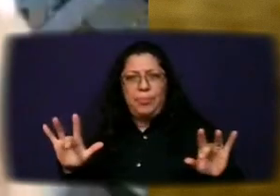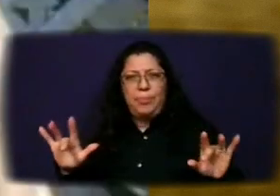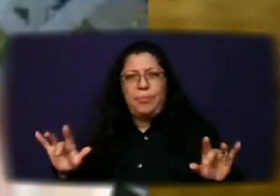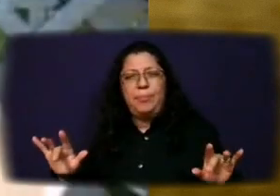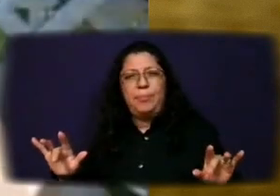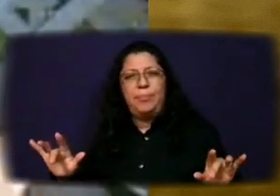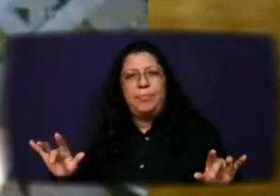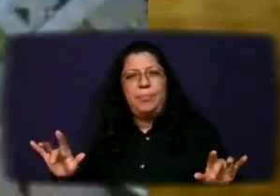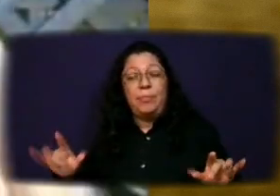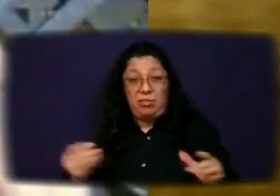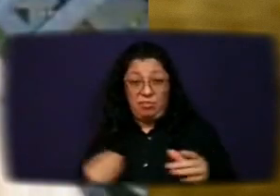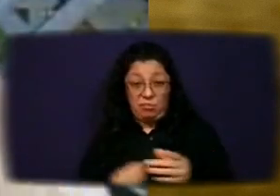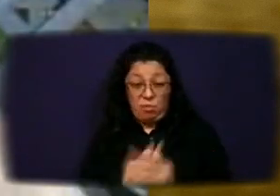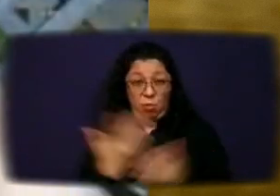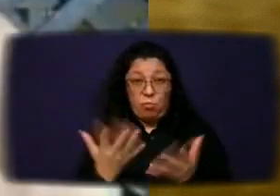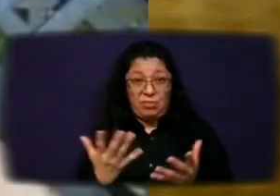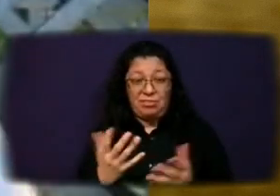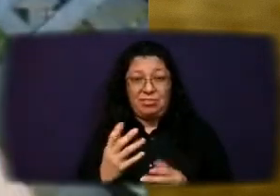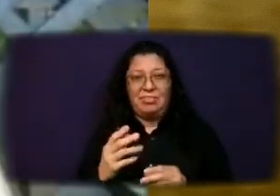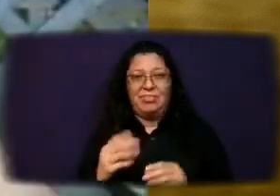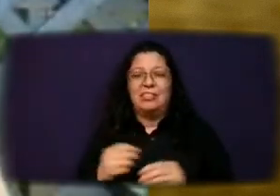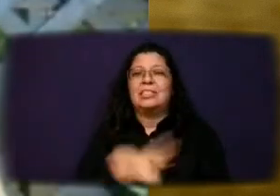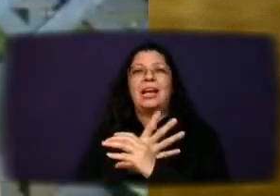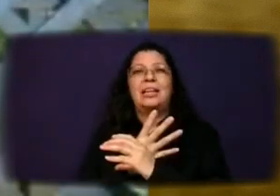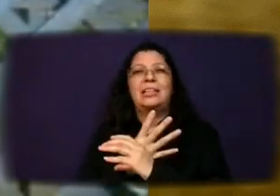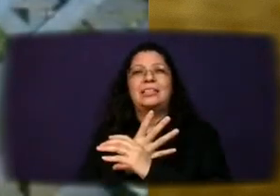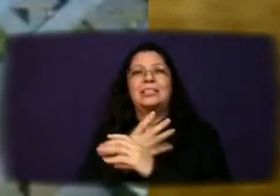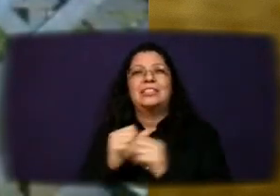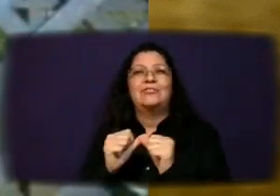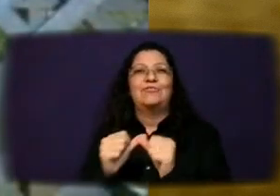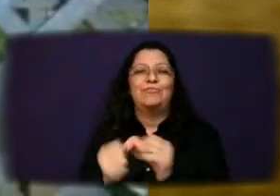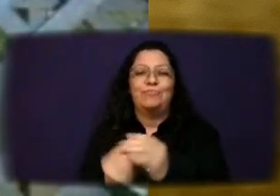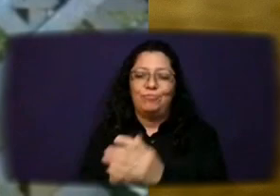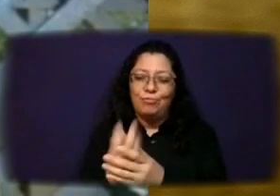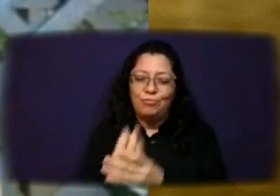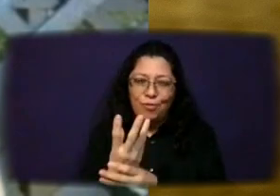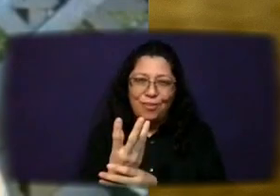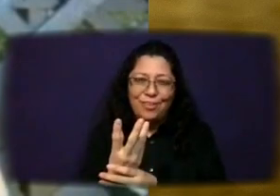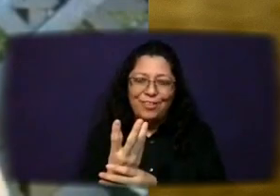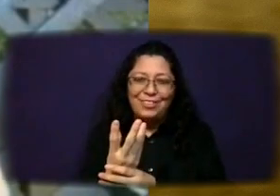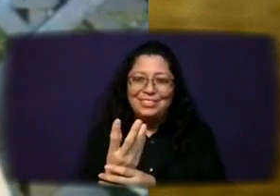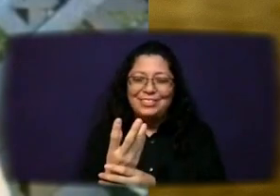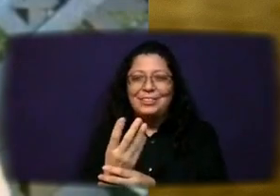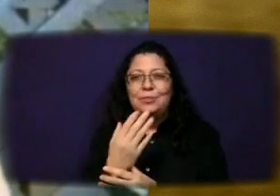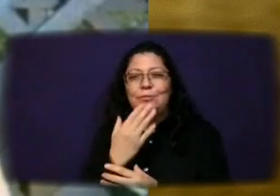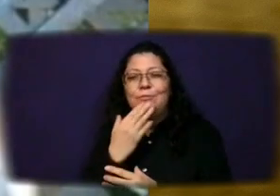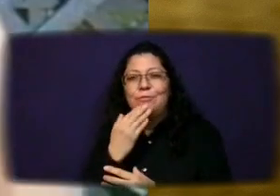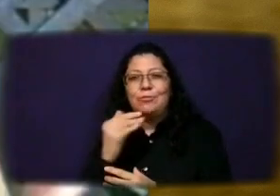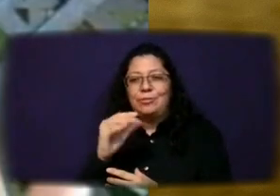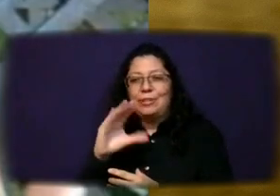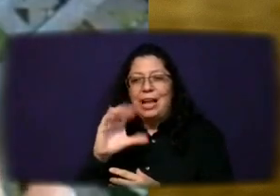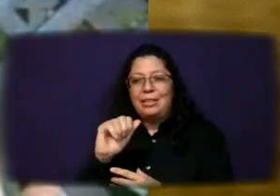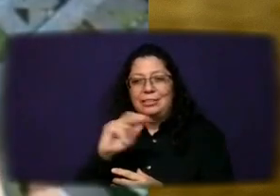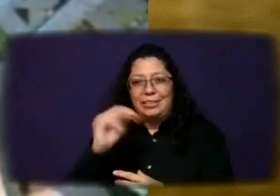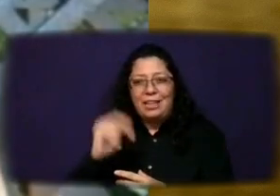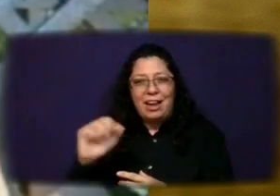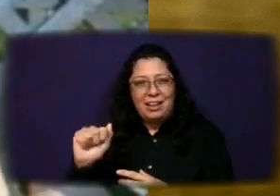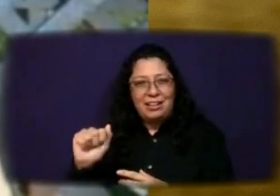el nopal sigue creciendo. La caña, the sugar